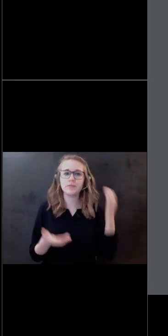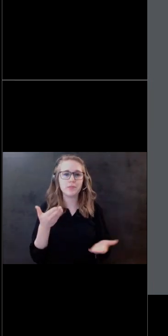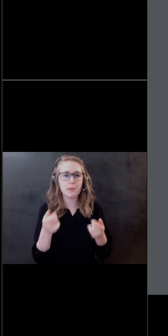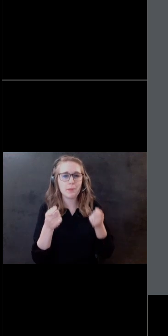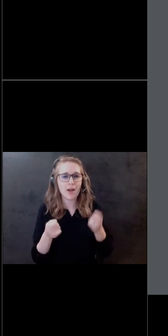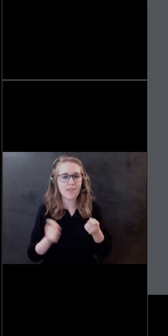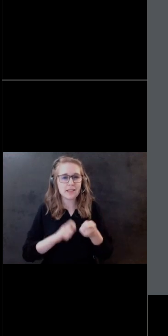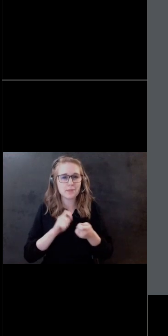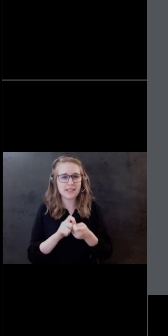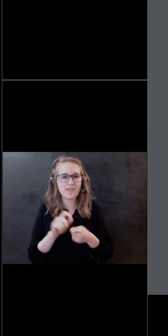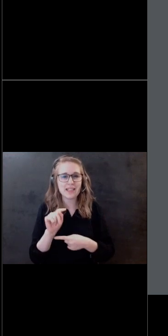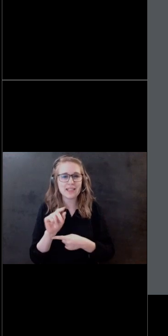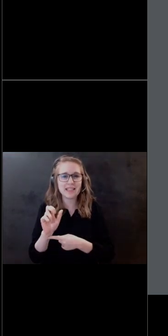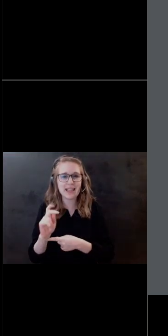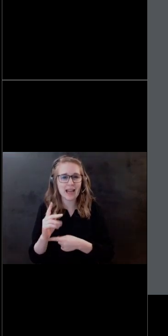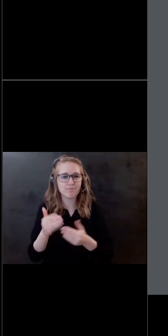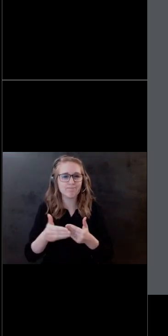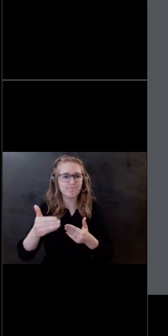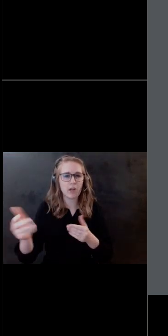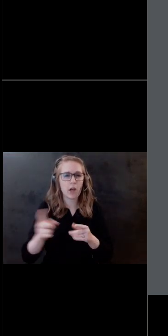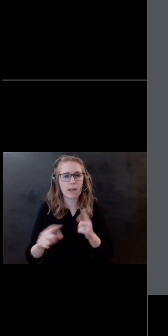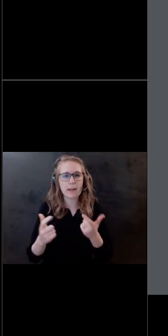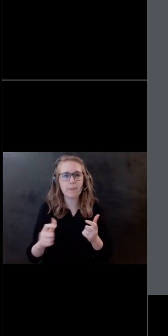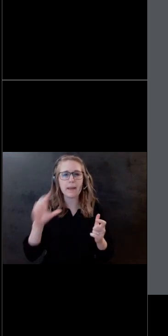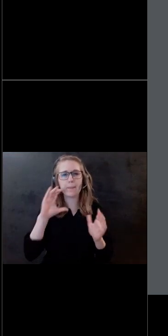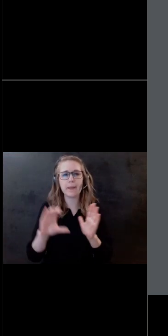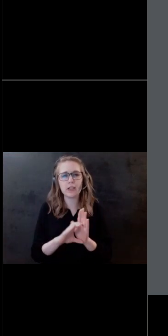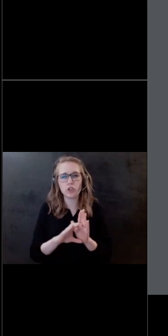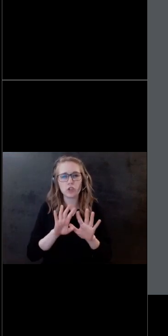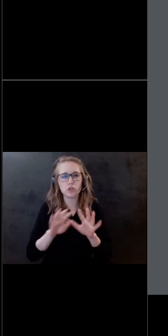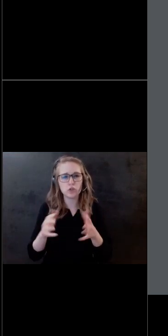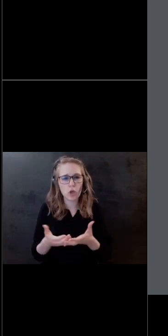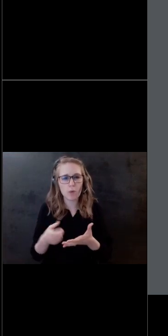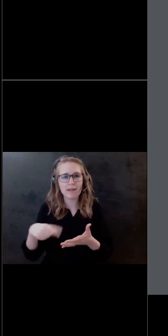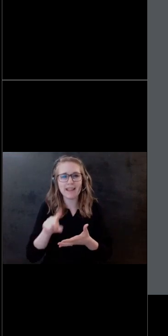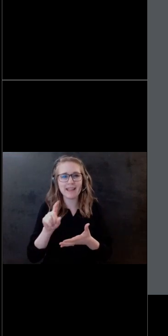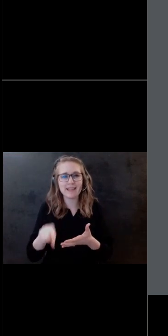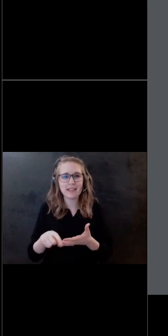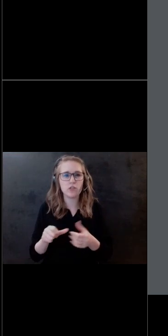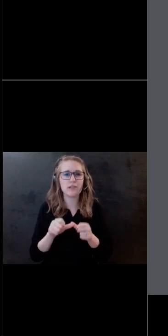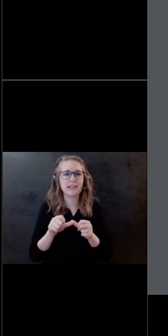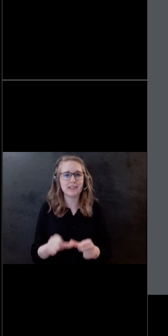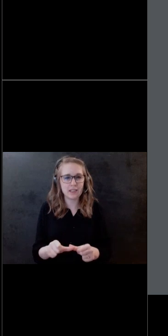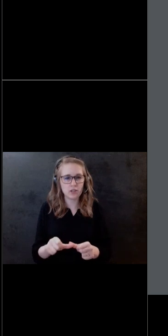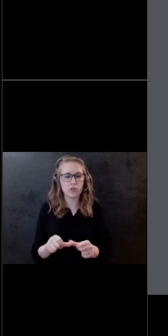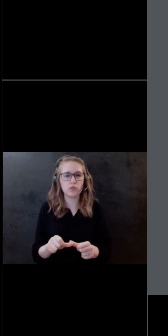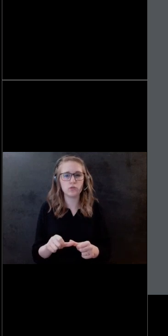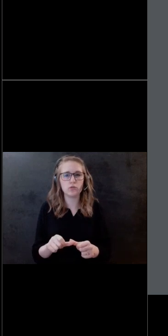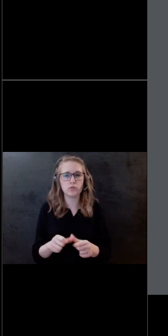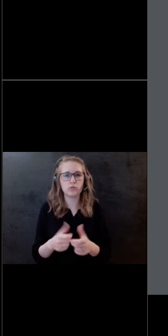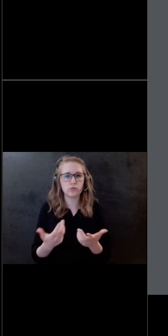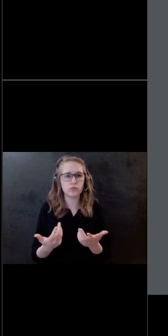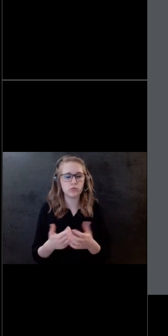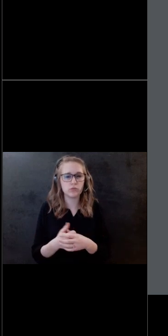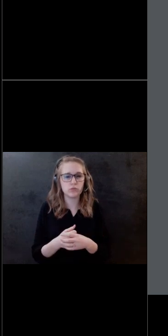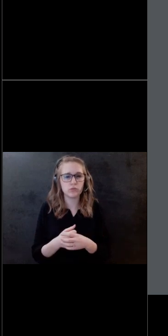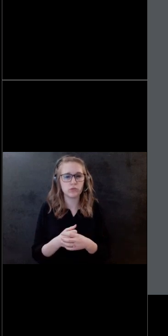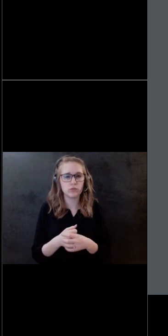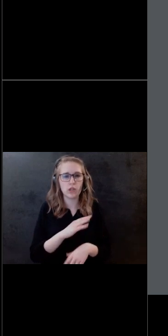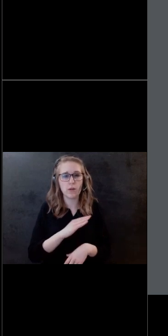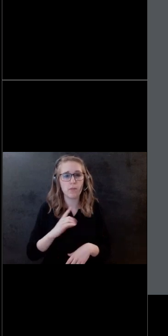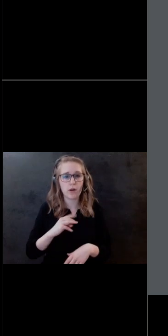but the big picture scope is what they need so they can move forward with hiring of a consultant. Board member Kelly,